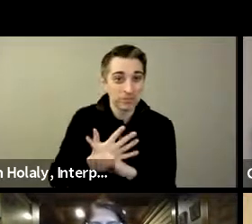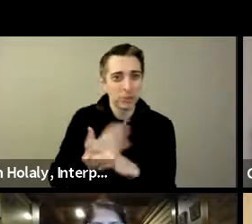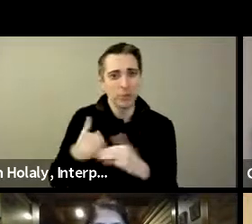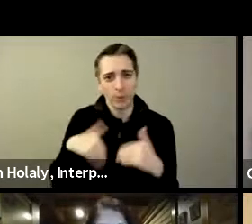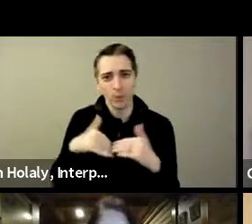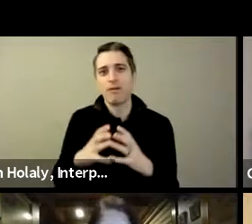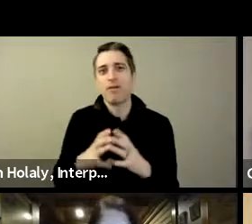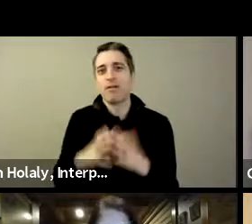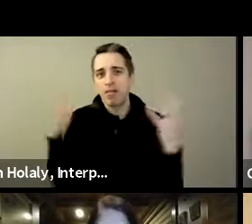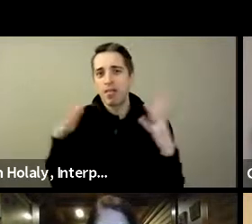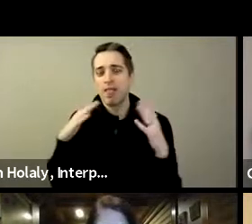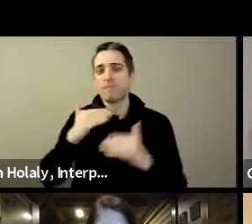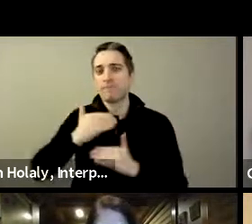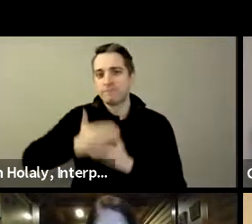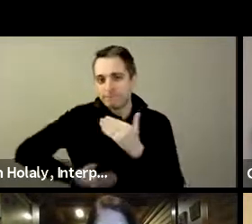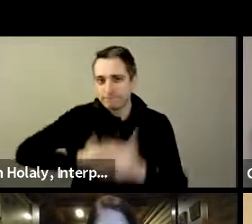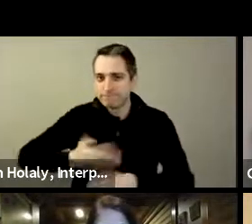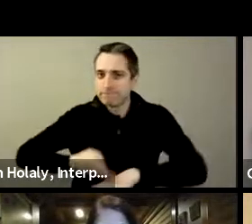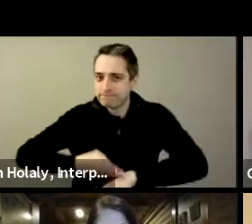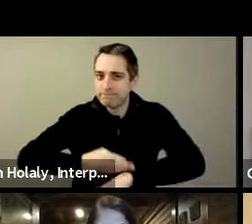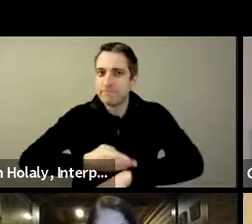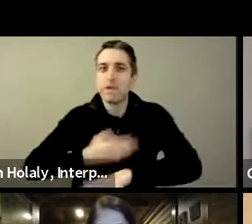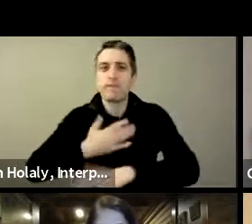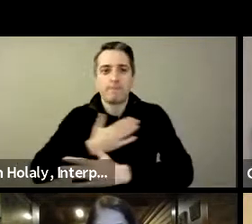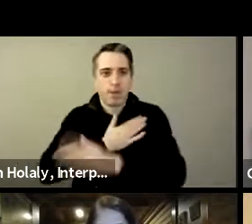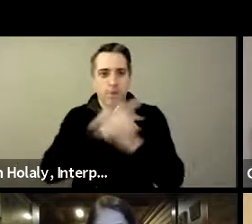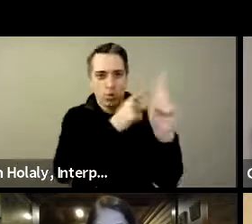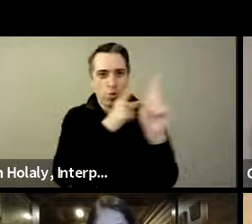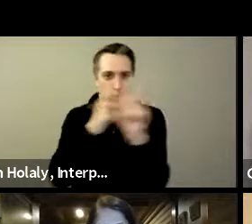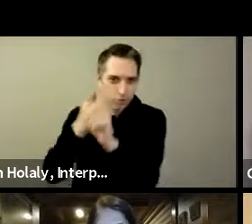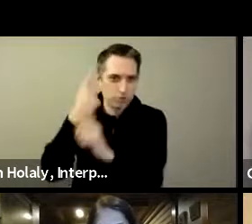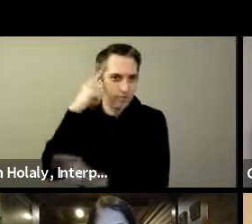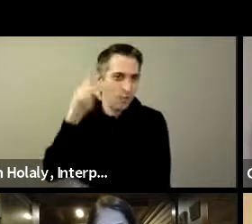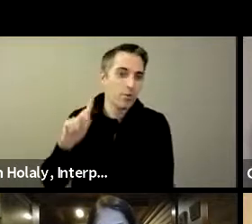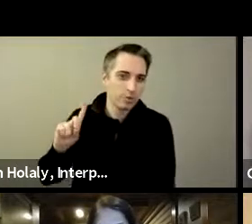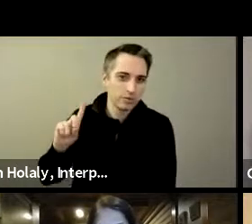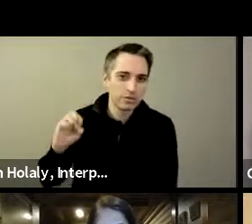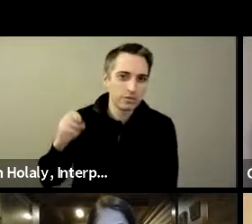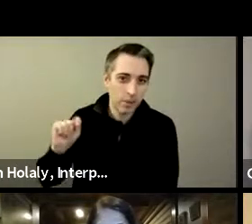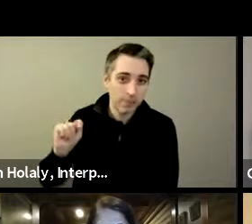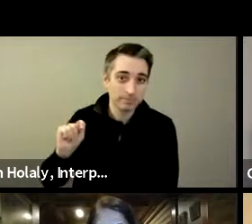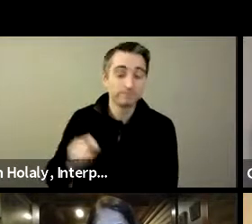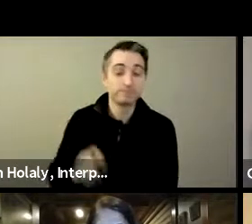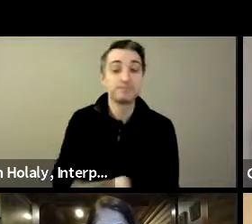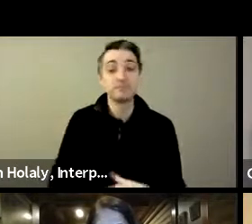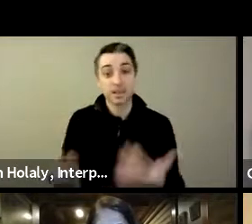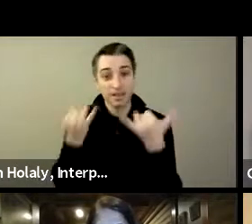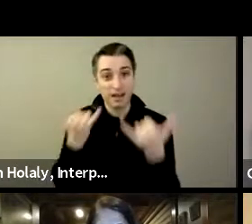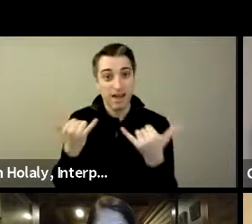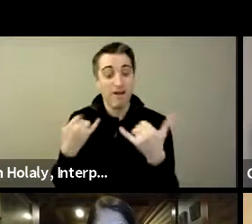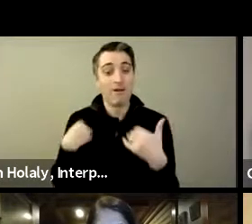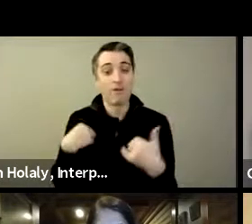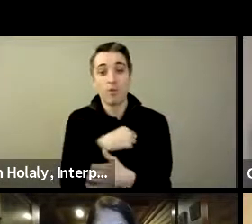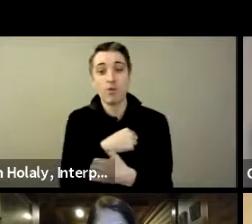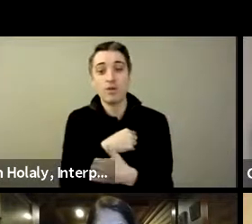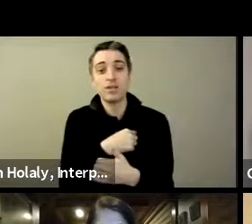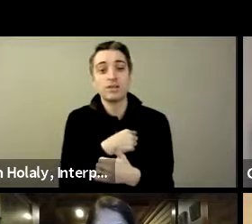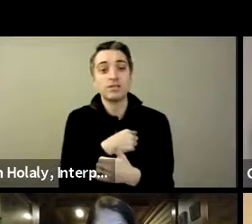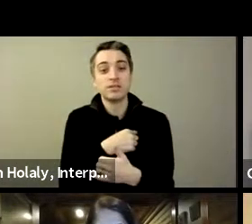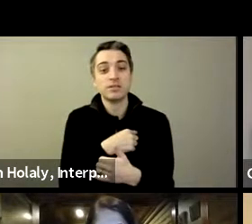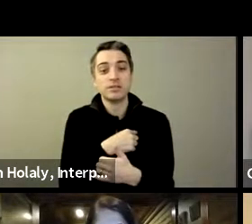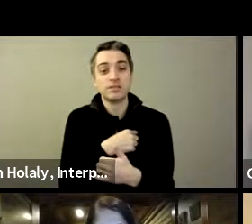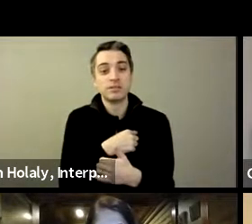progress toward achieving some of the goals that I've outlined for the department. We're now poised to move towards